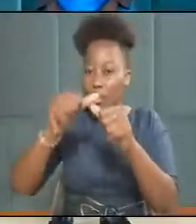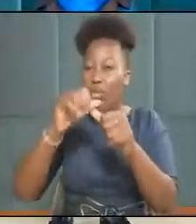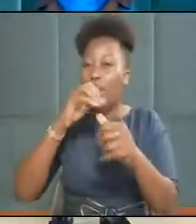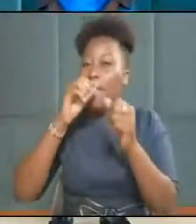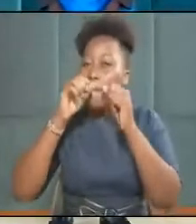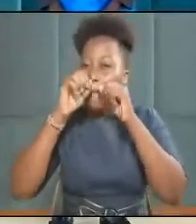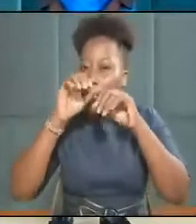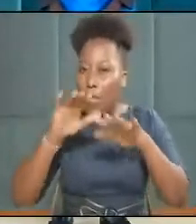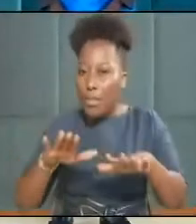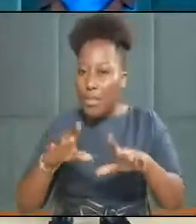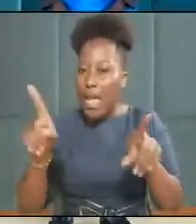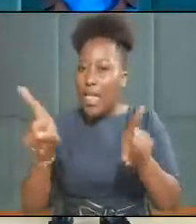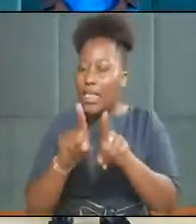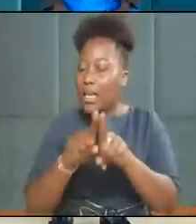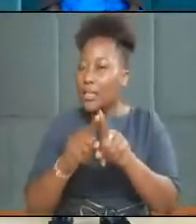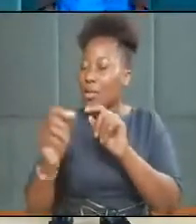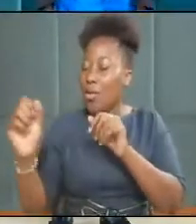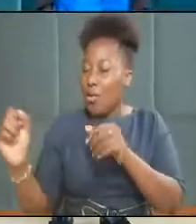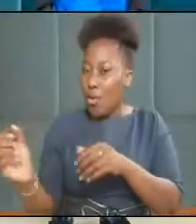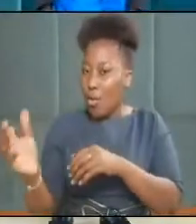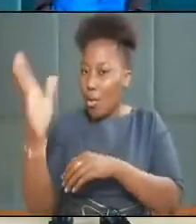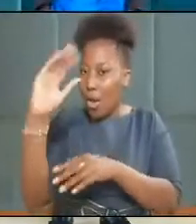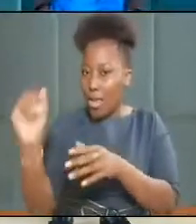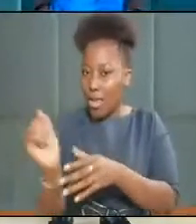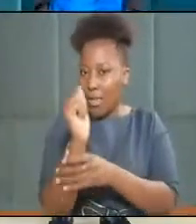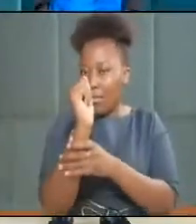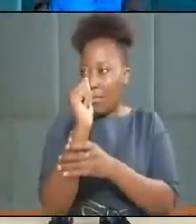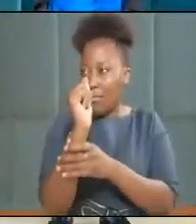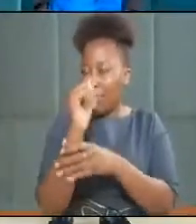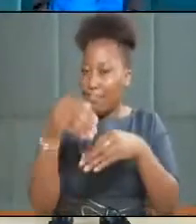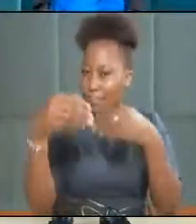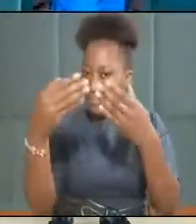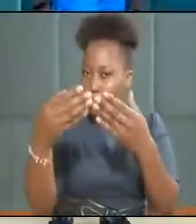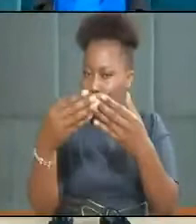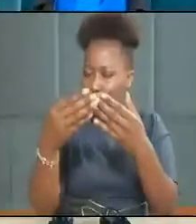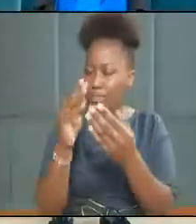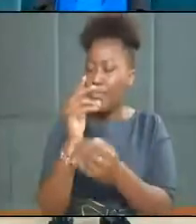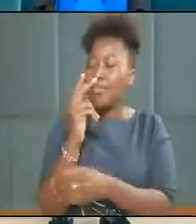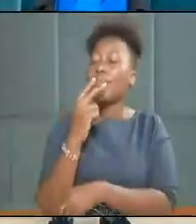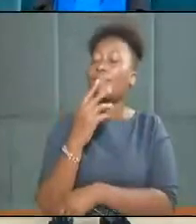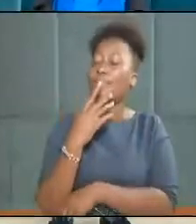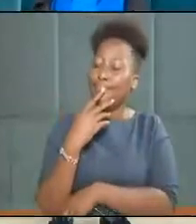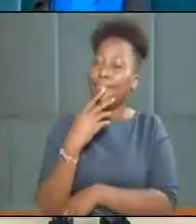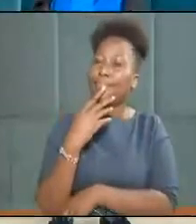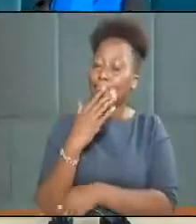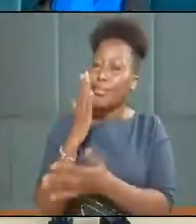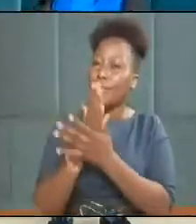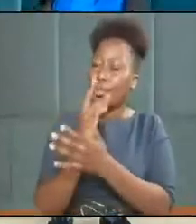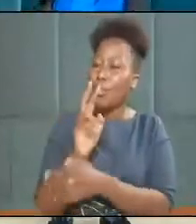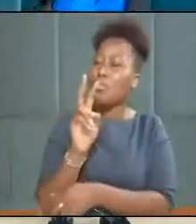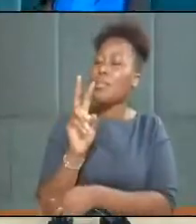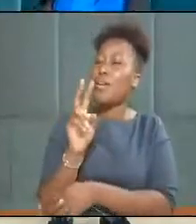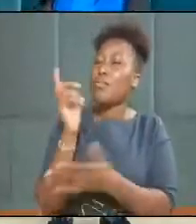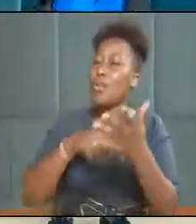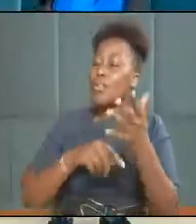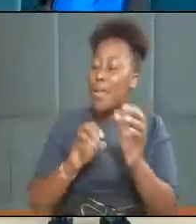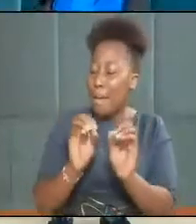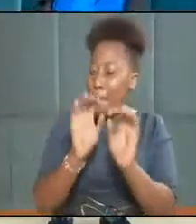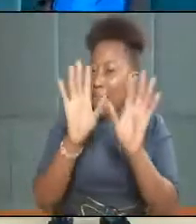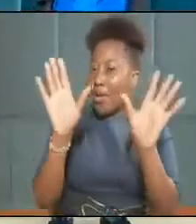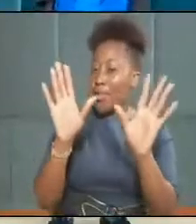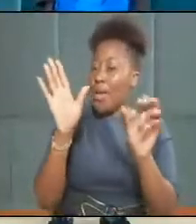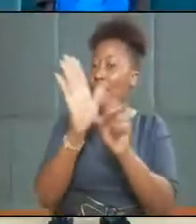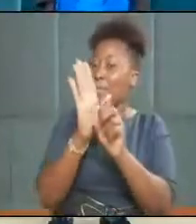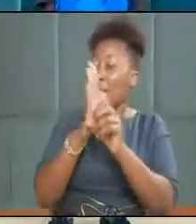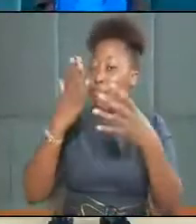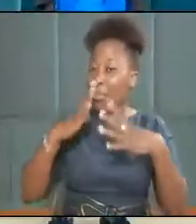promises that God gave to Abraham. Thank you. I've made an observation through the ministry. We have seen miracles and